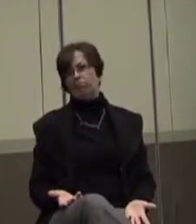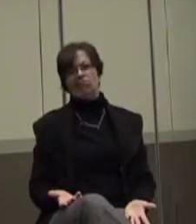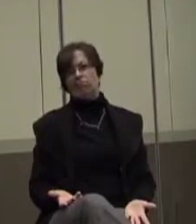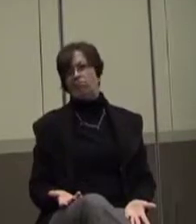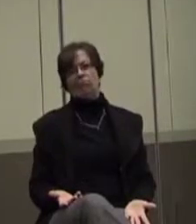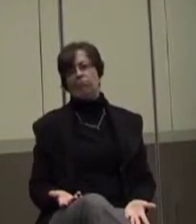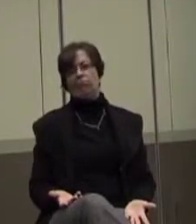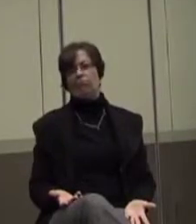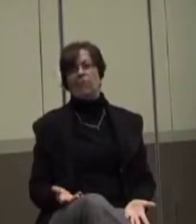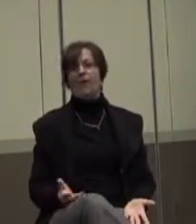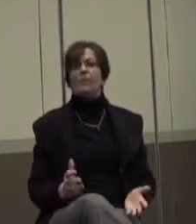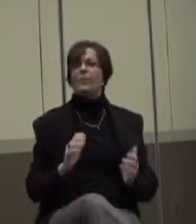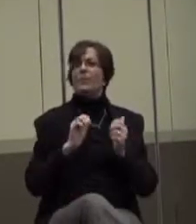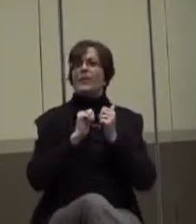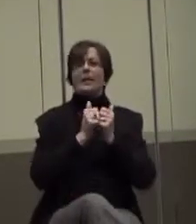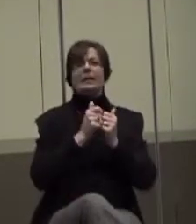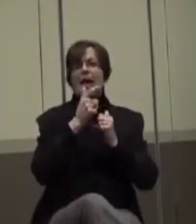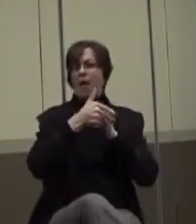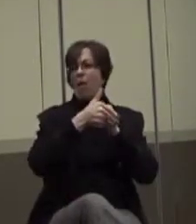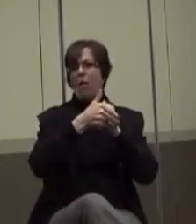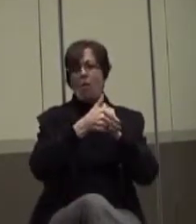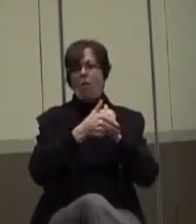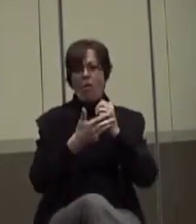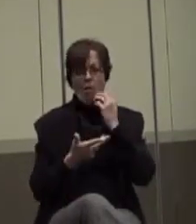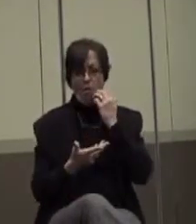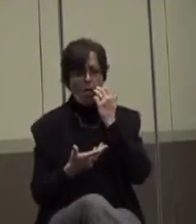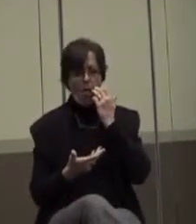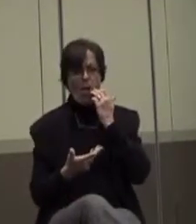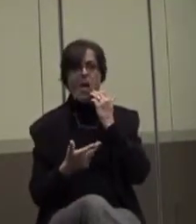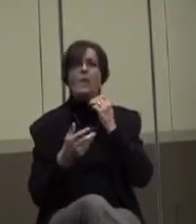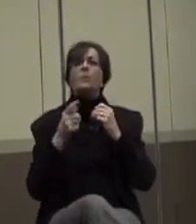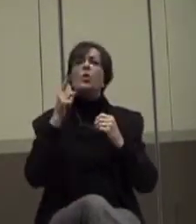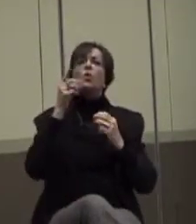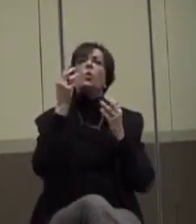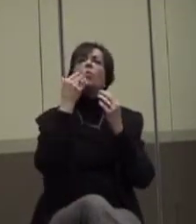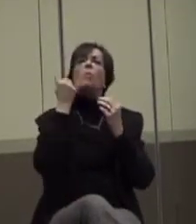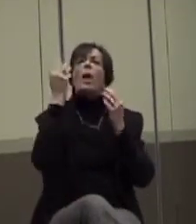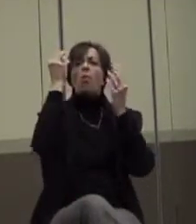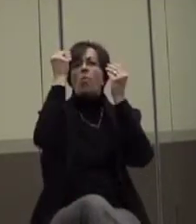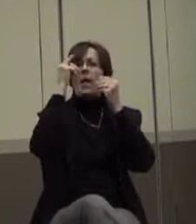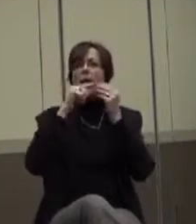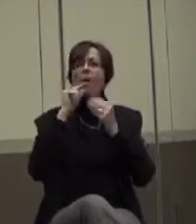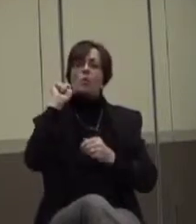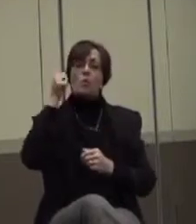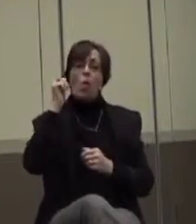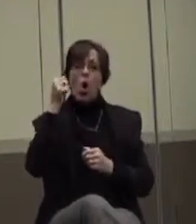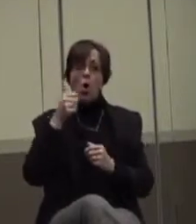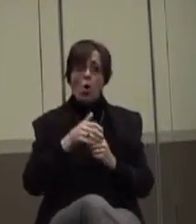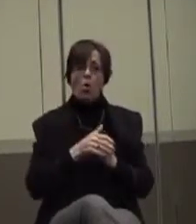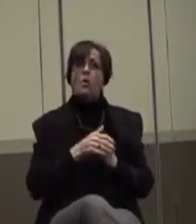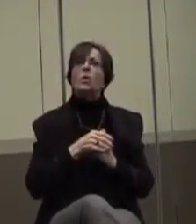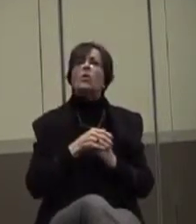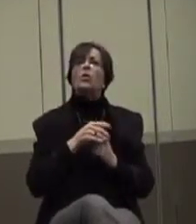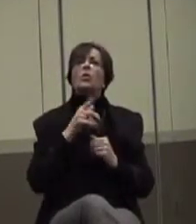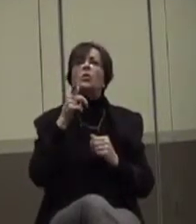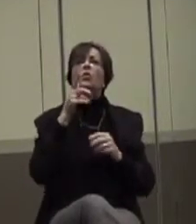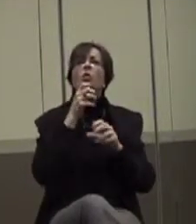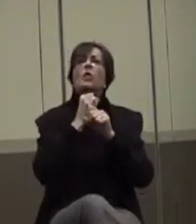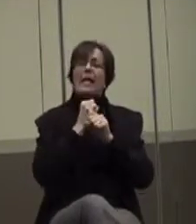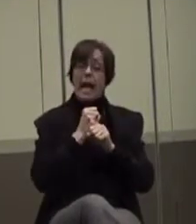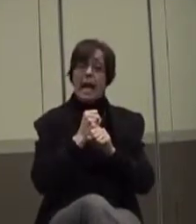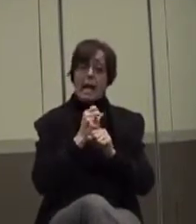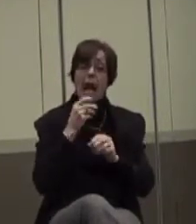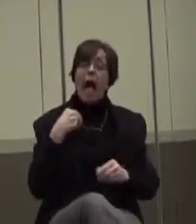That's not how you decode in this class, young lady. You better think about it tomorrow. You'll get this back when you can